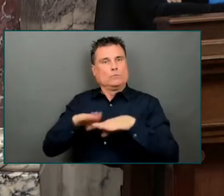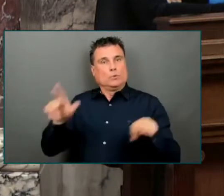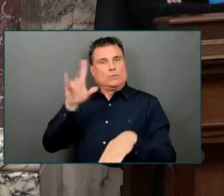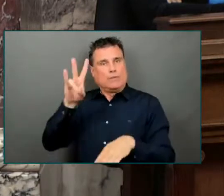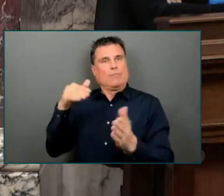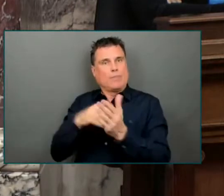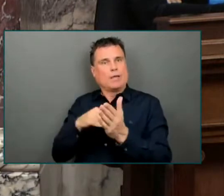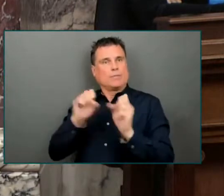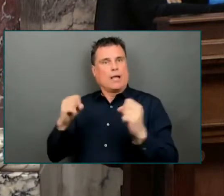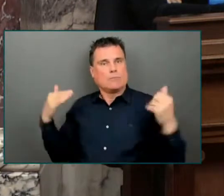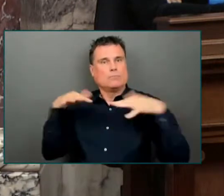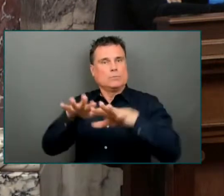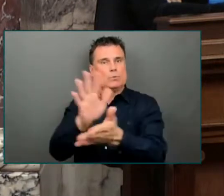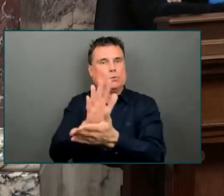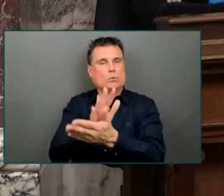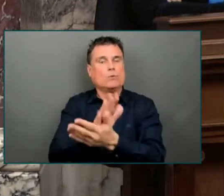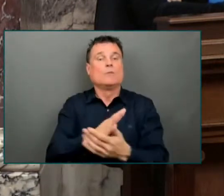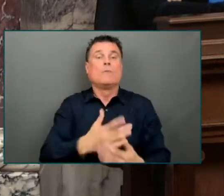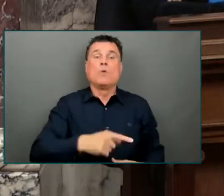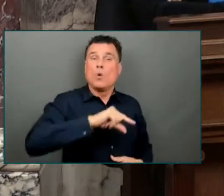the start that they deserve.